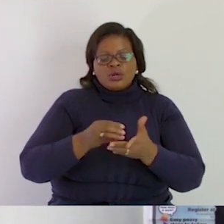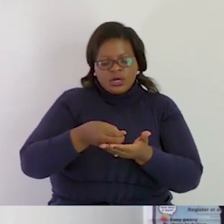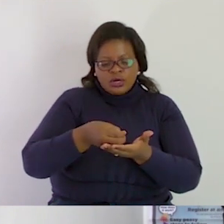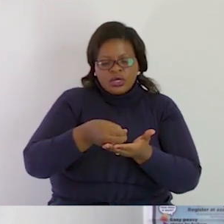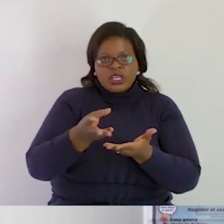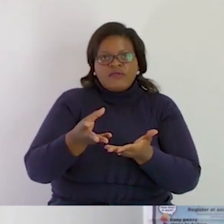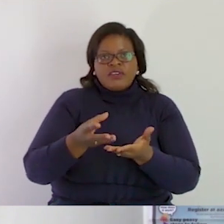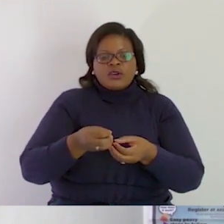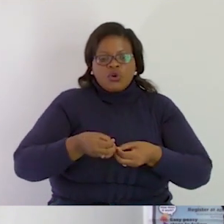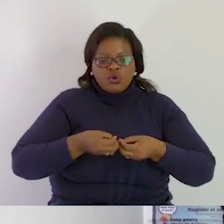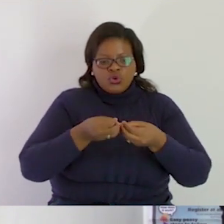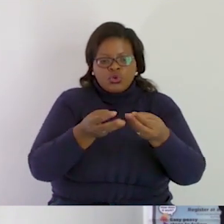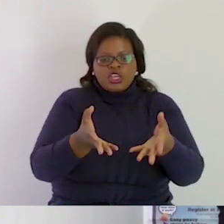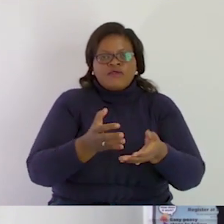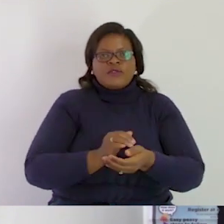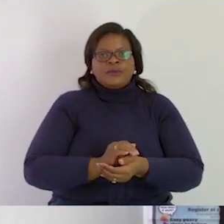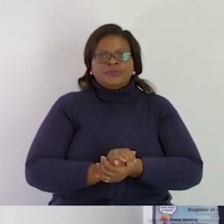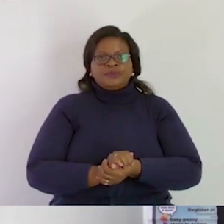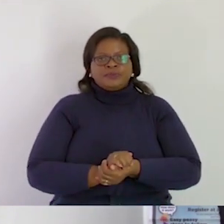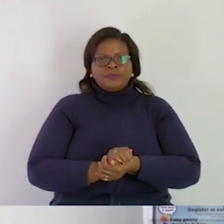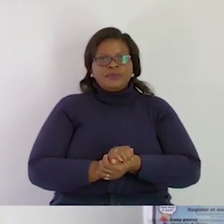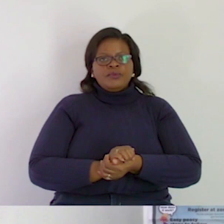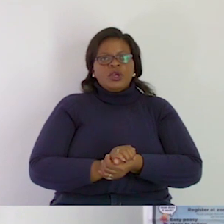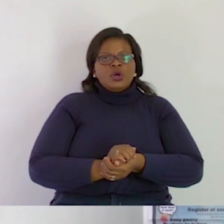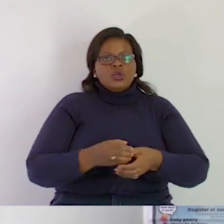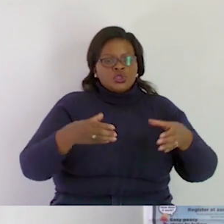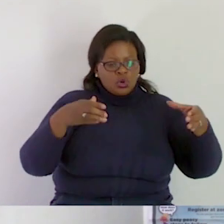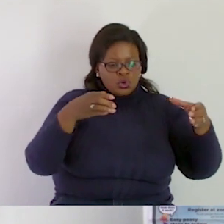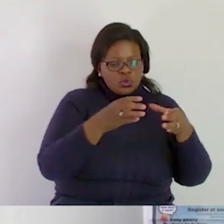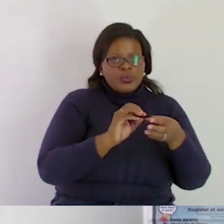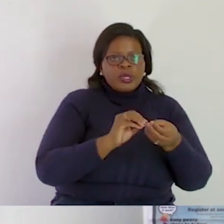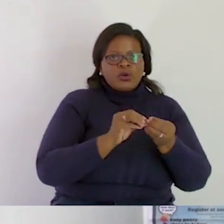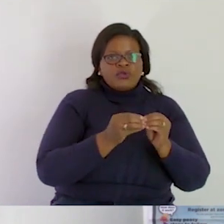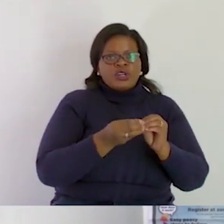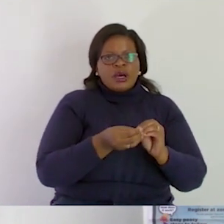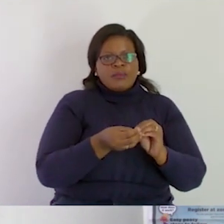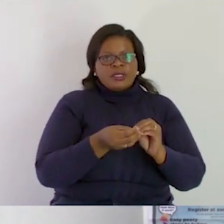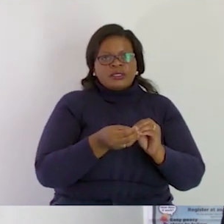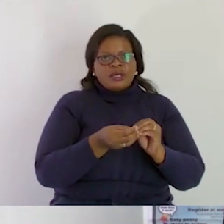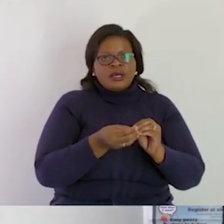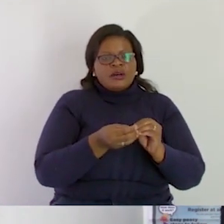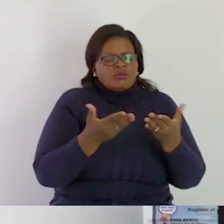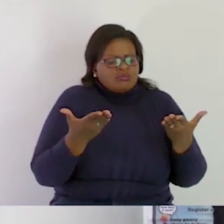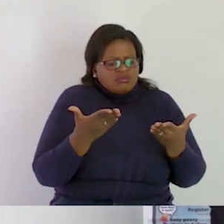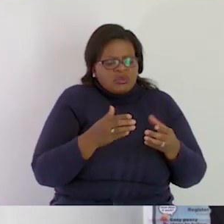Associative property, we need to group. We need to group numbers where you need to start.